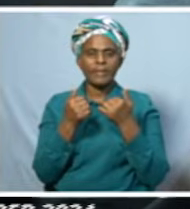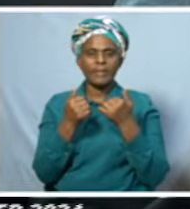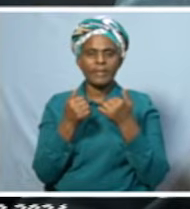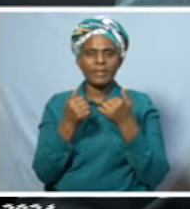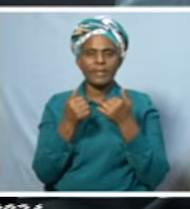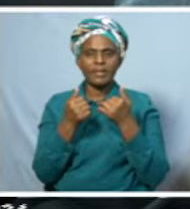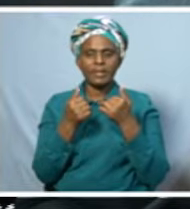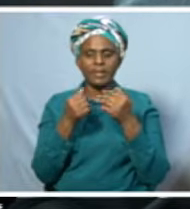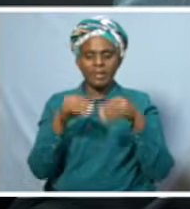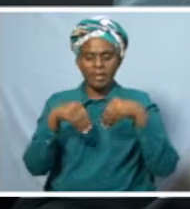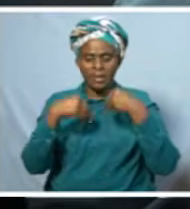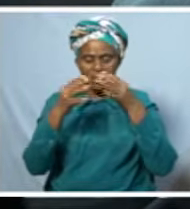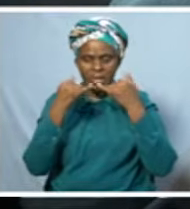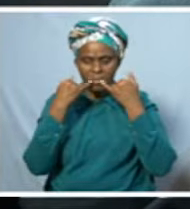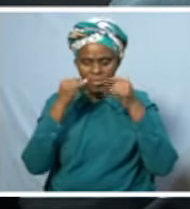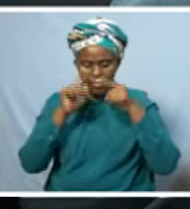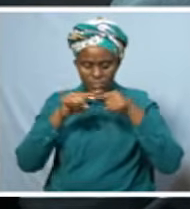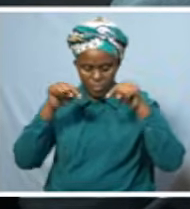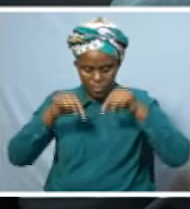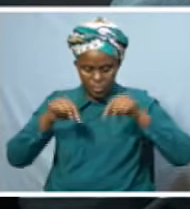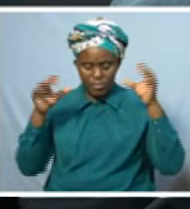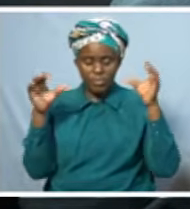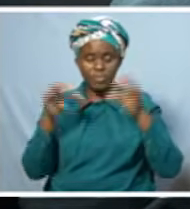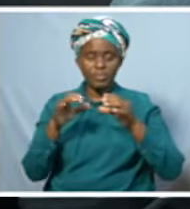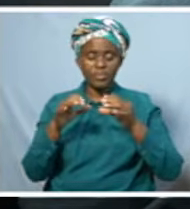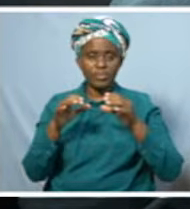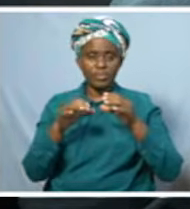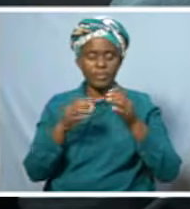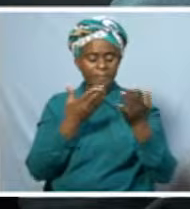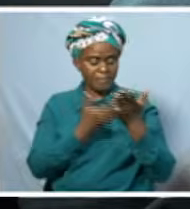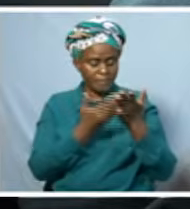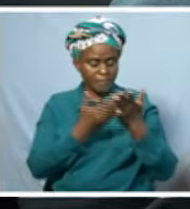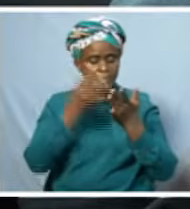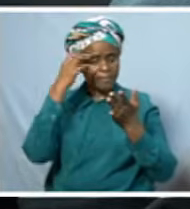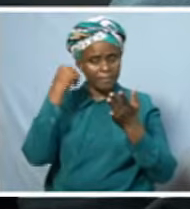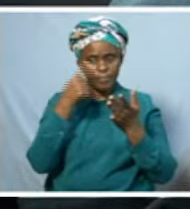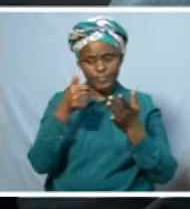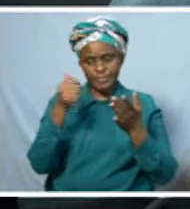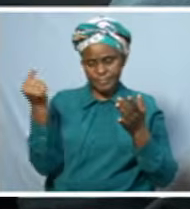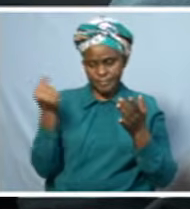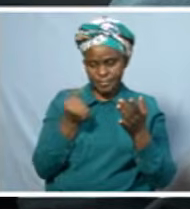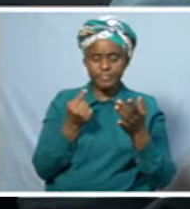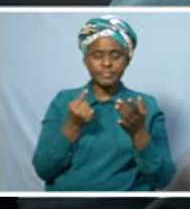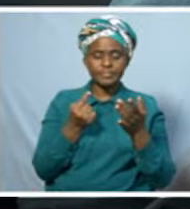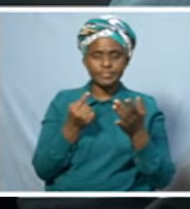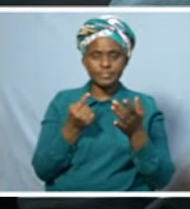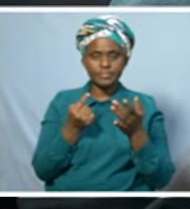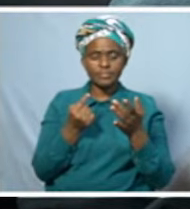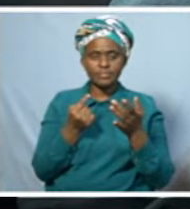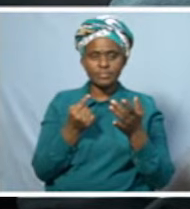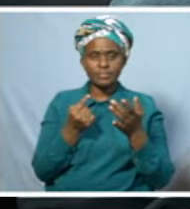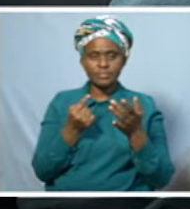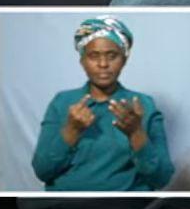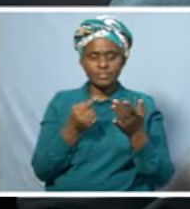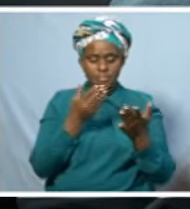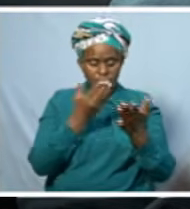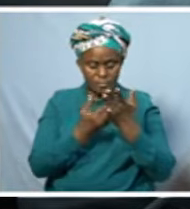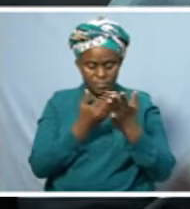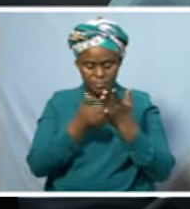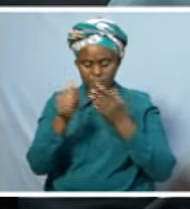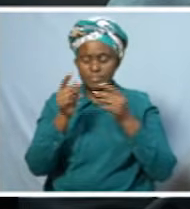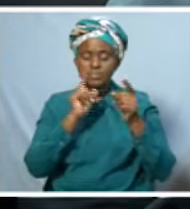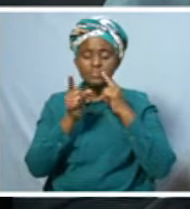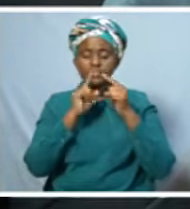relay the information to this committee. Here is an officer who has come, because here you are